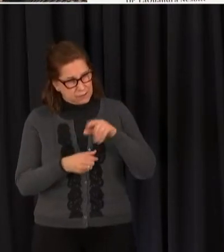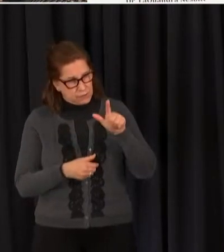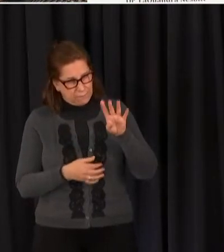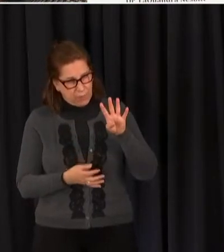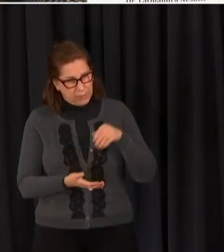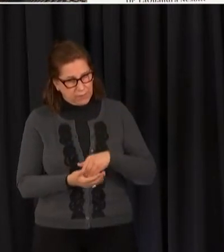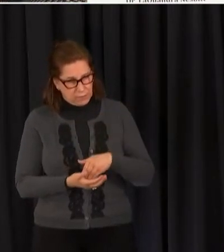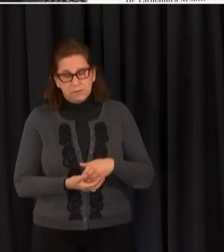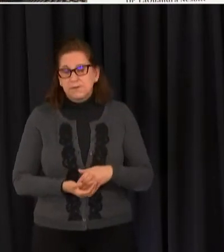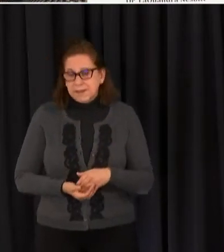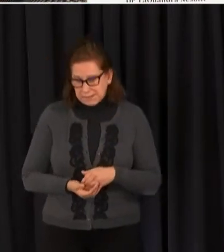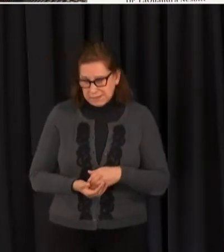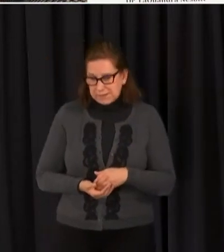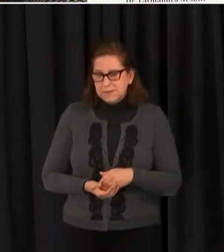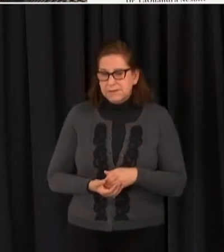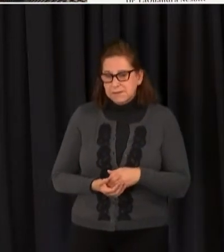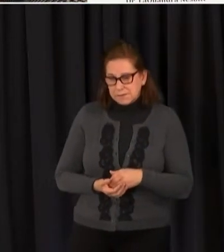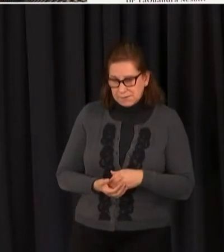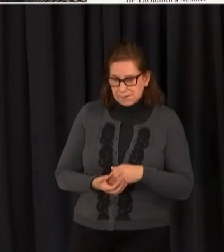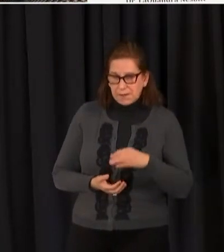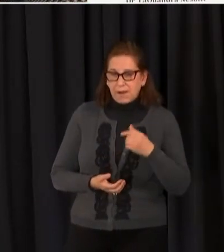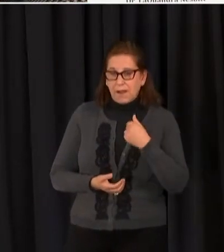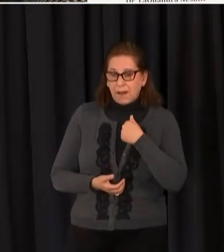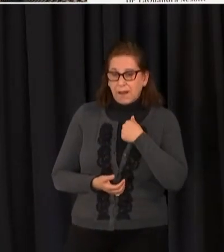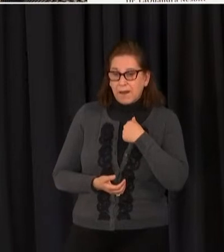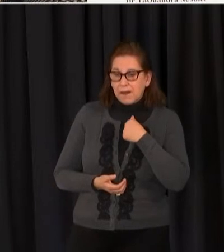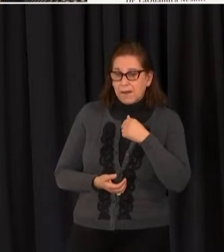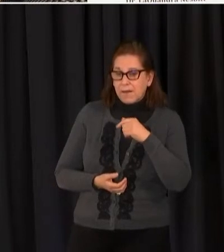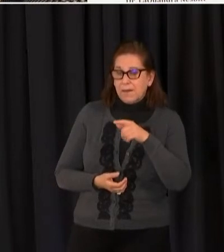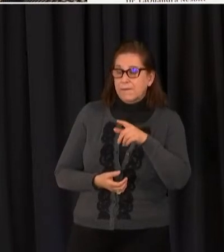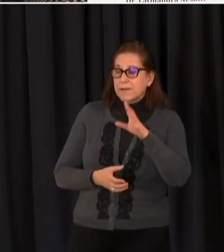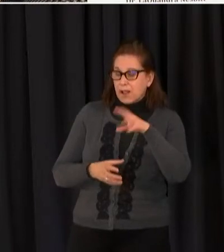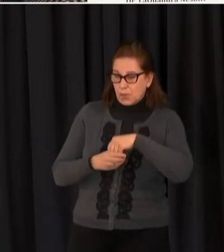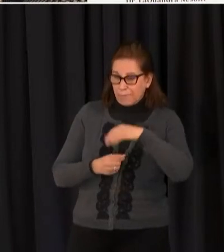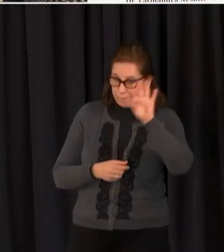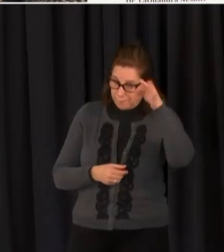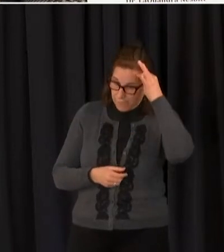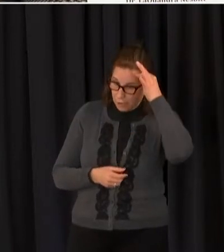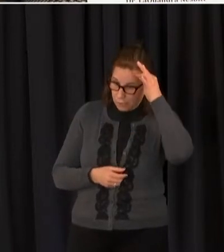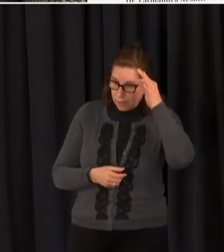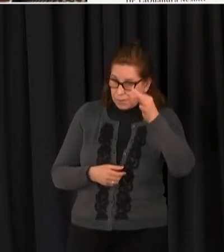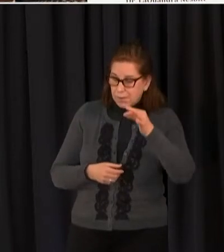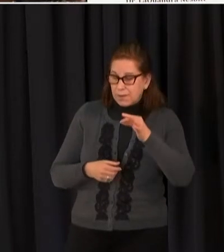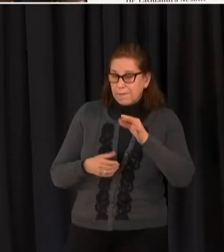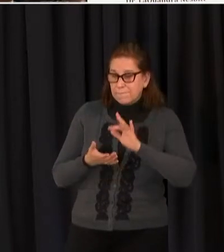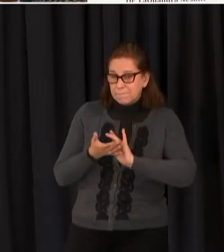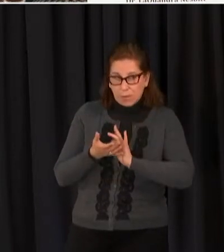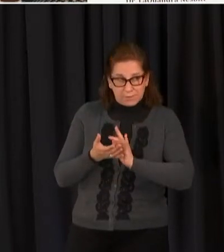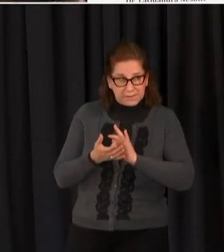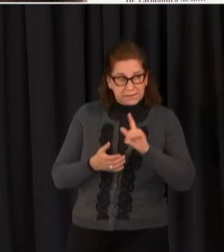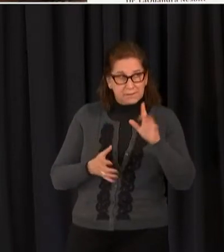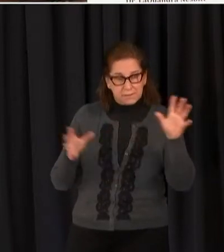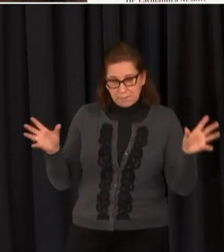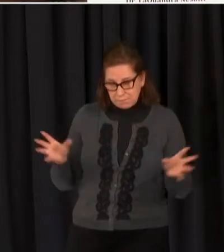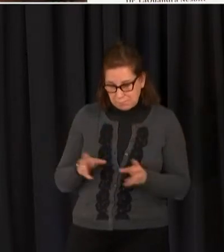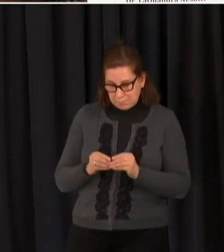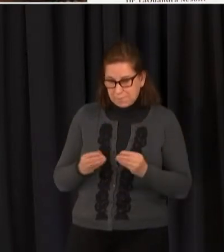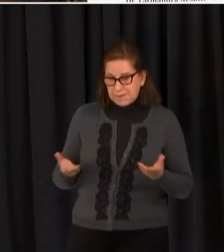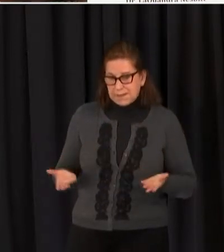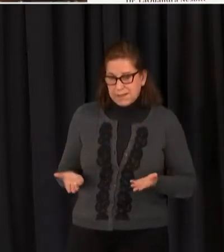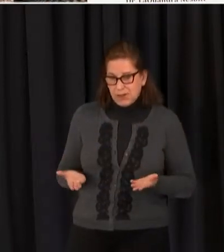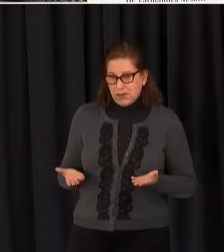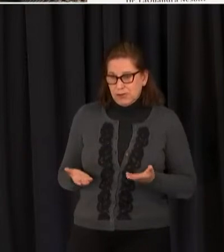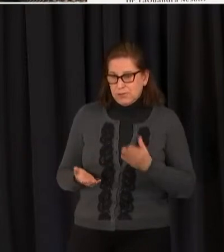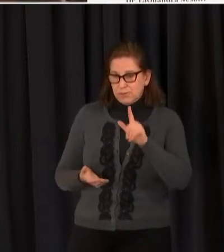have included the federal retail pharmacy partnerships and federally qualified health center doses that we know of. None of the Department